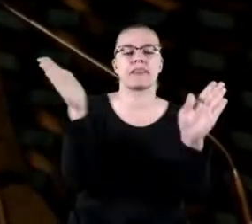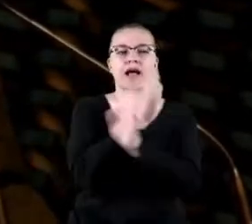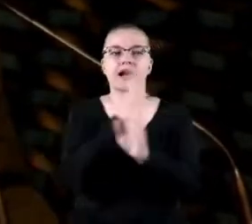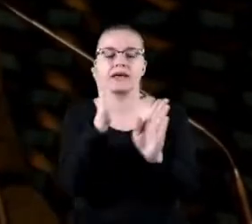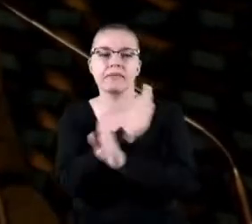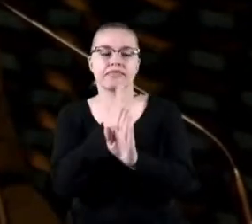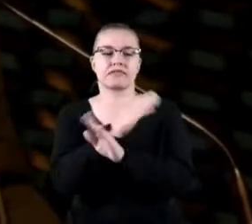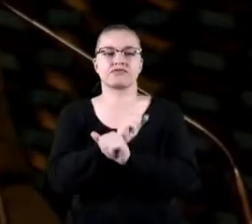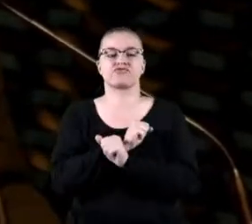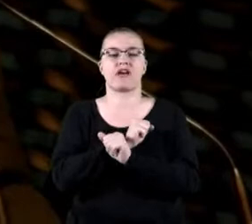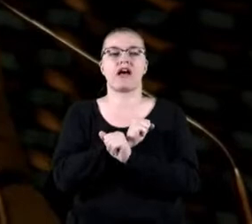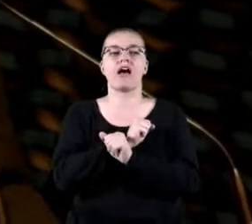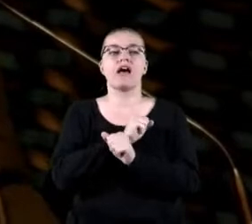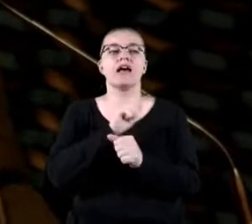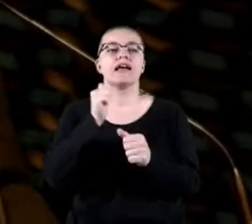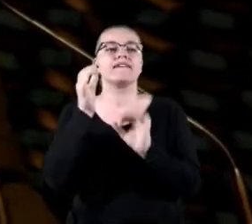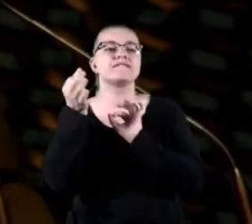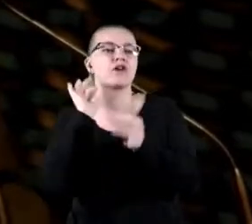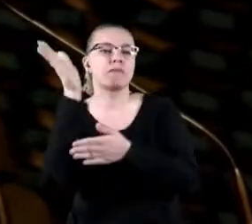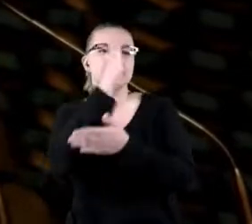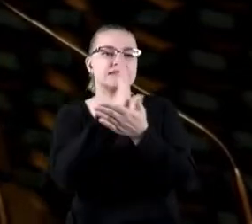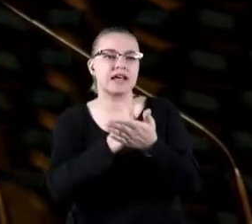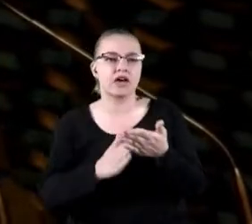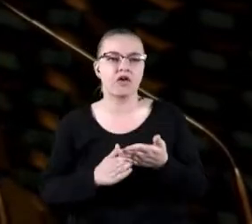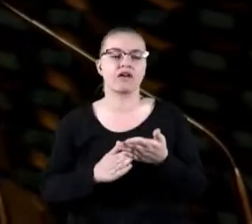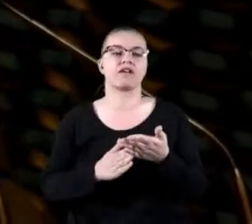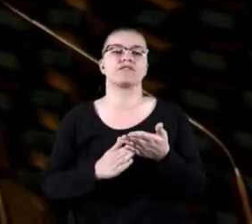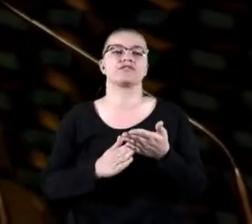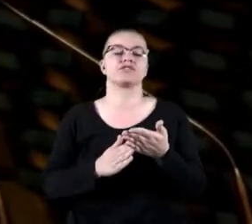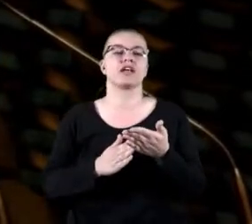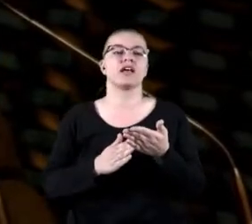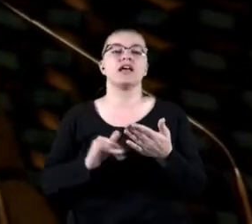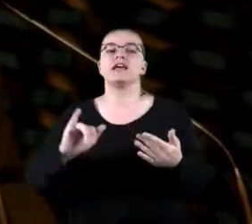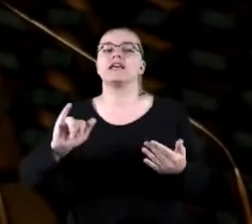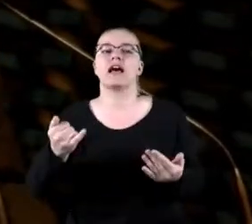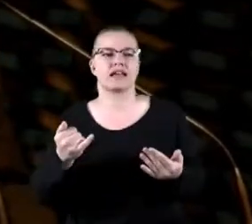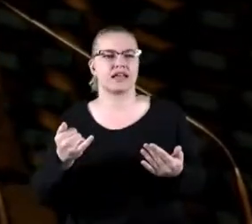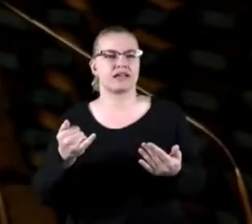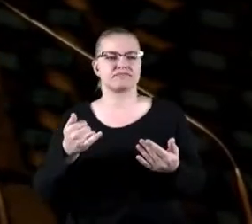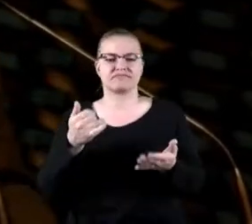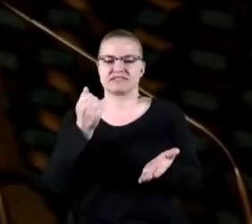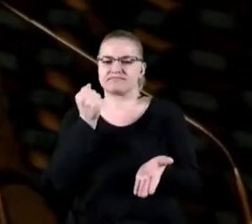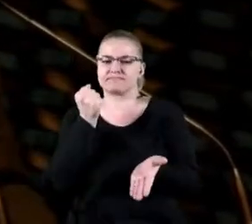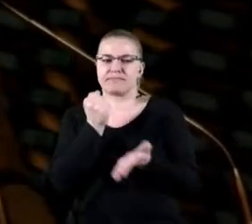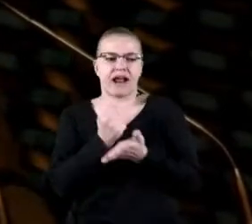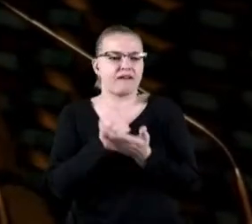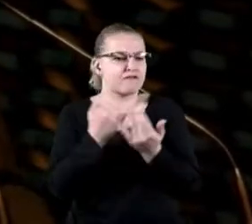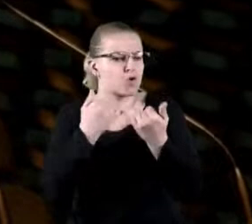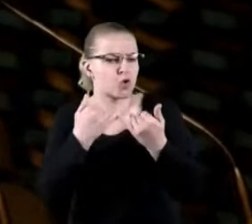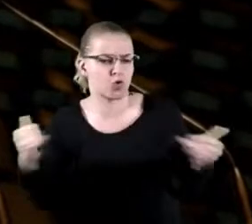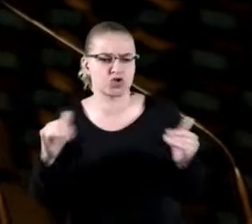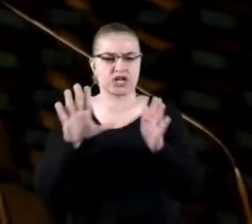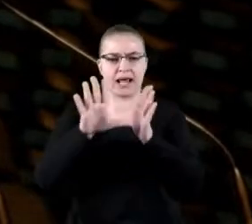threats of climate change, geographical information